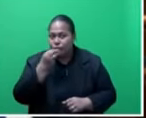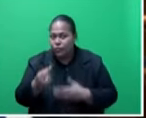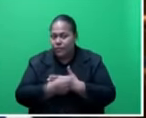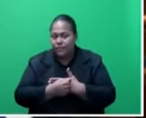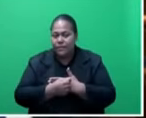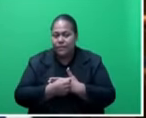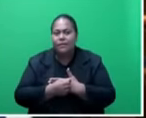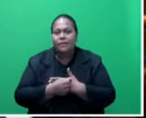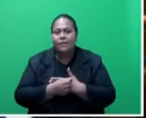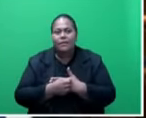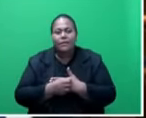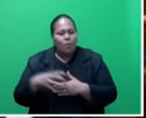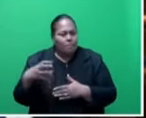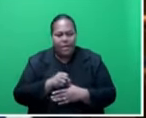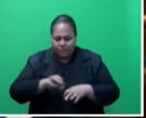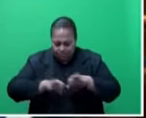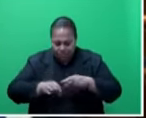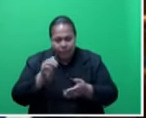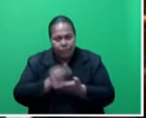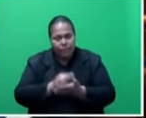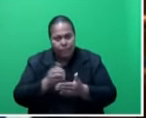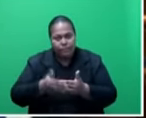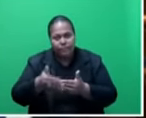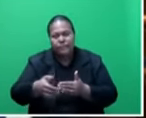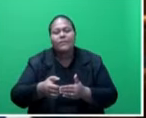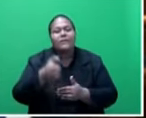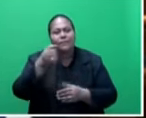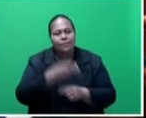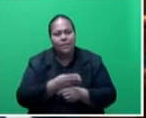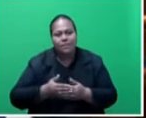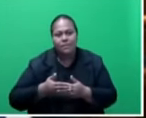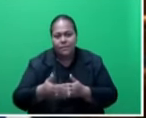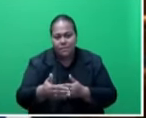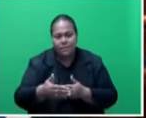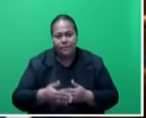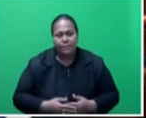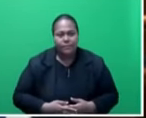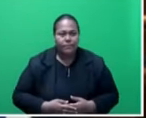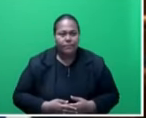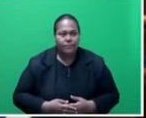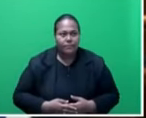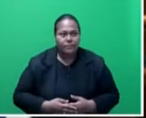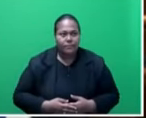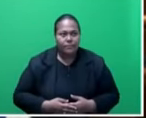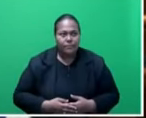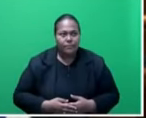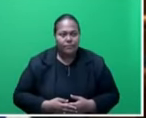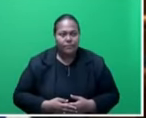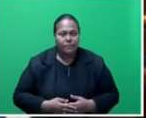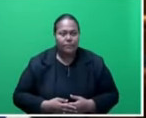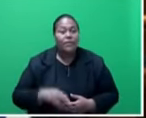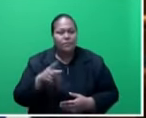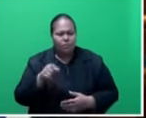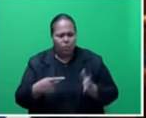with designing a response and rehabilitation plan for the next 6 months for post TC Yasa crop and